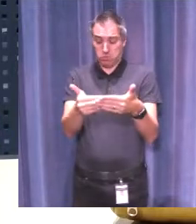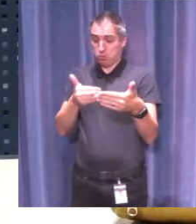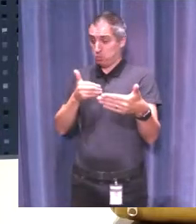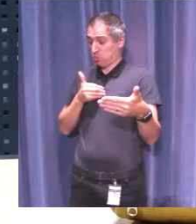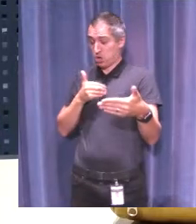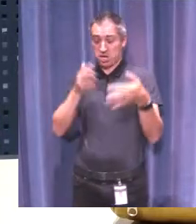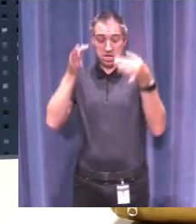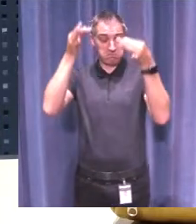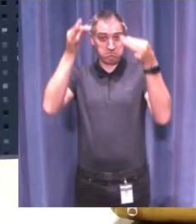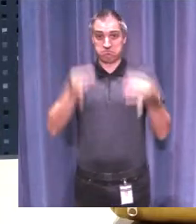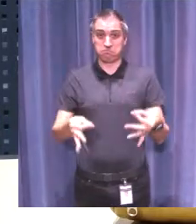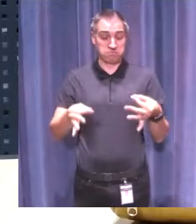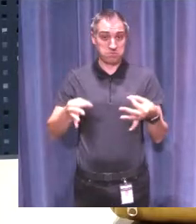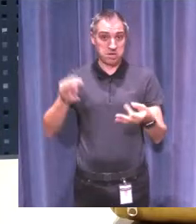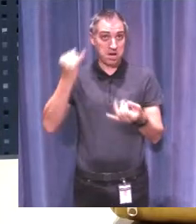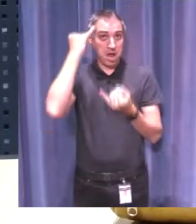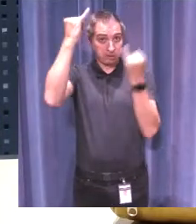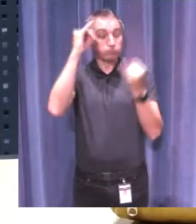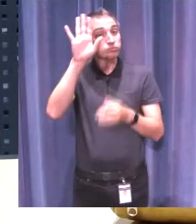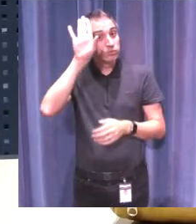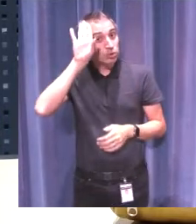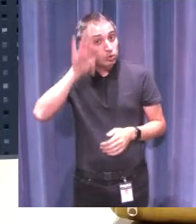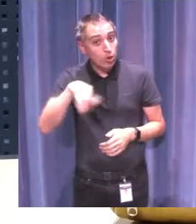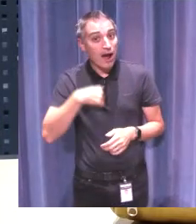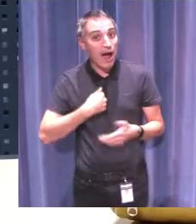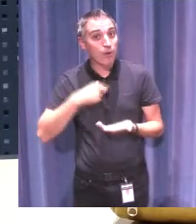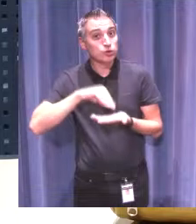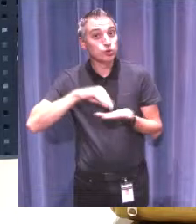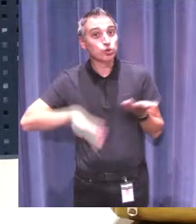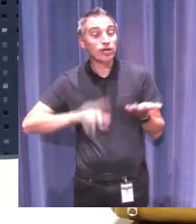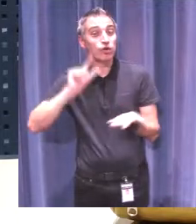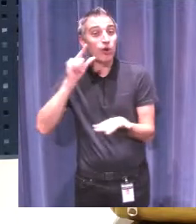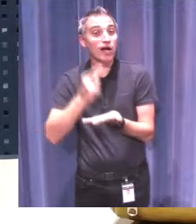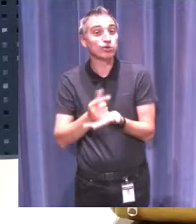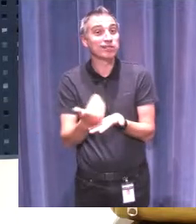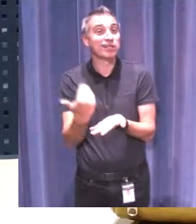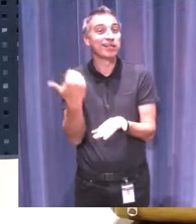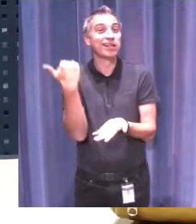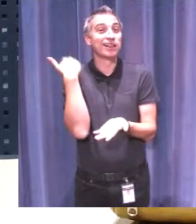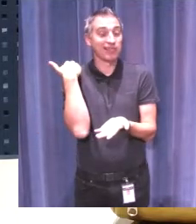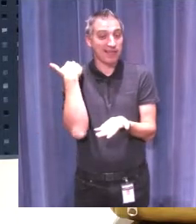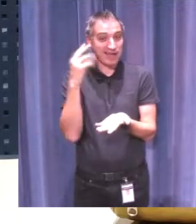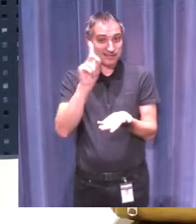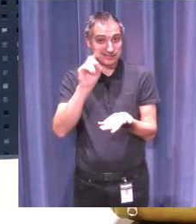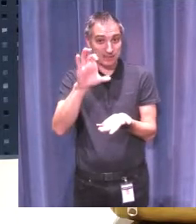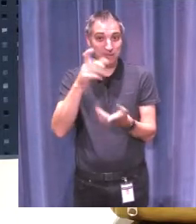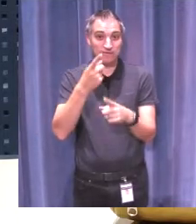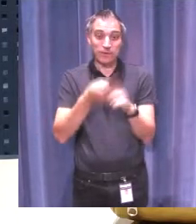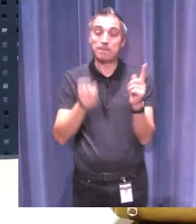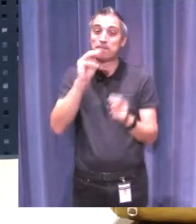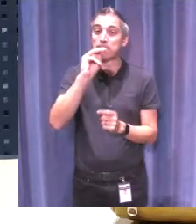was a student and graduated last December from Mott Culinary Institute.